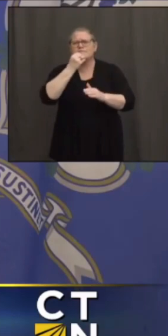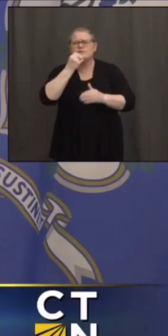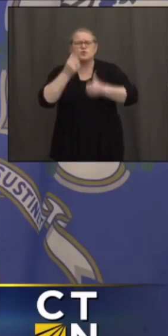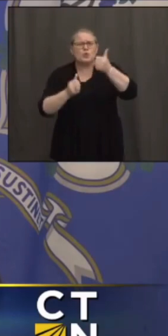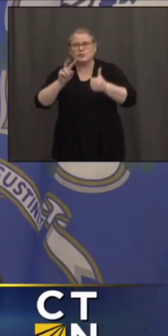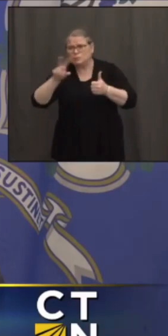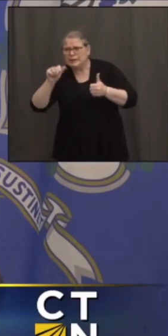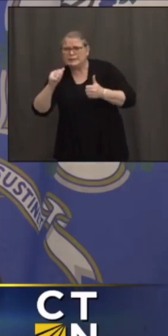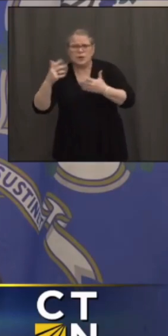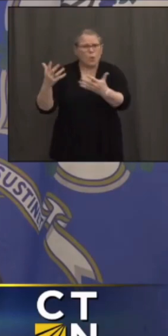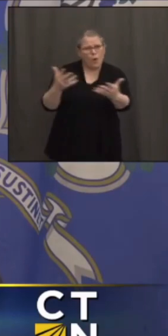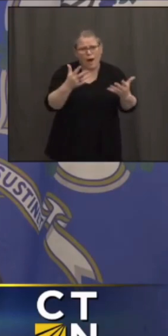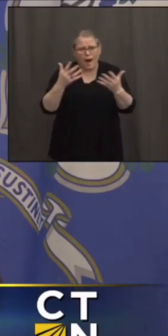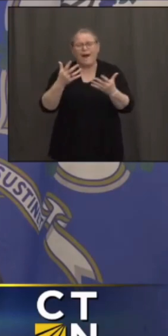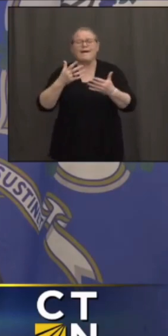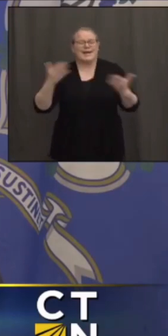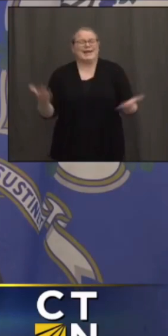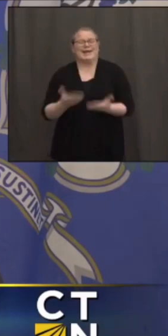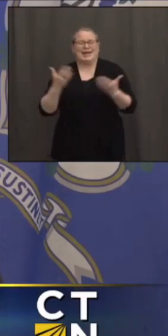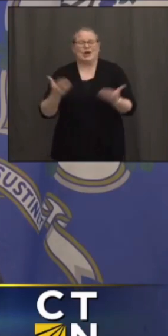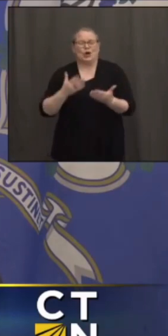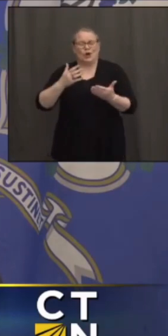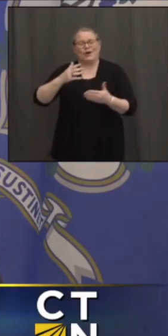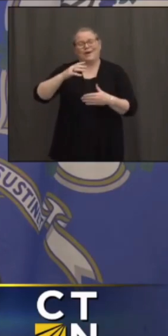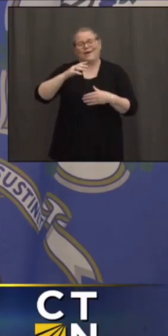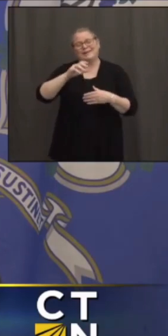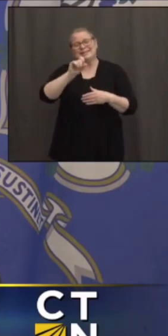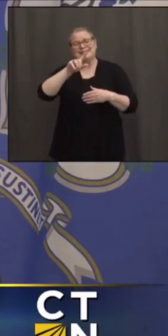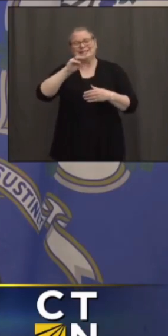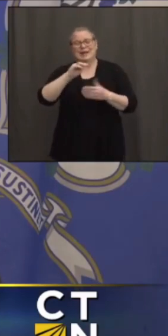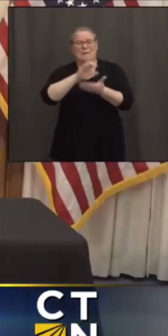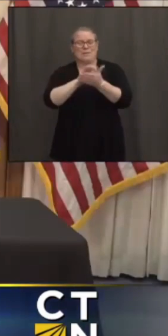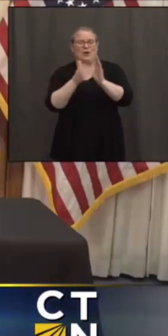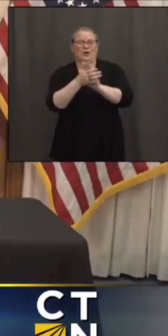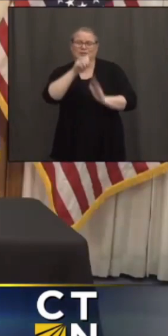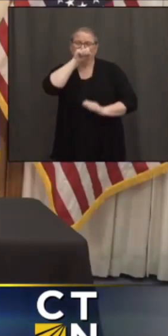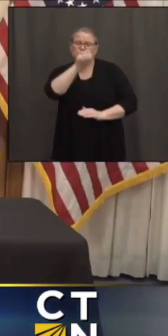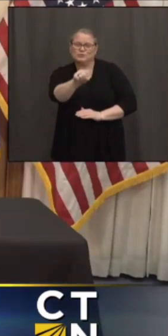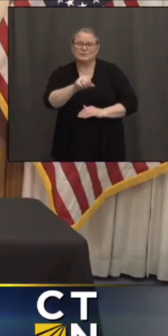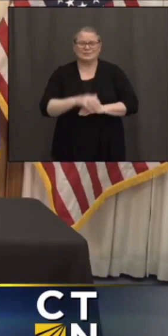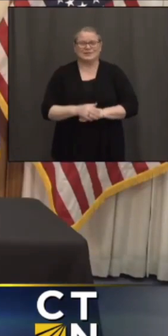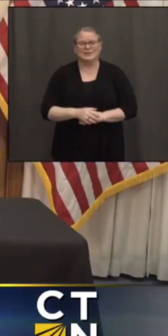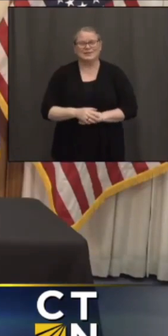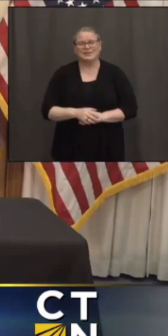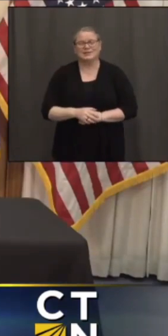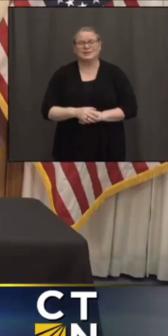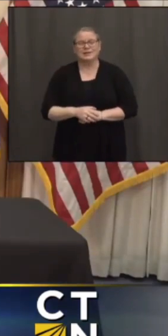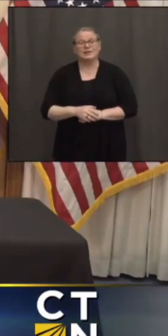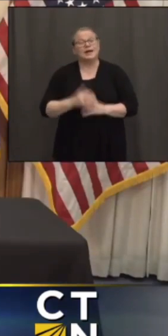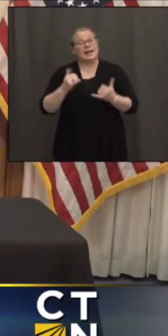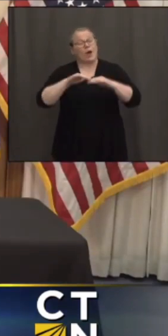Goats. No goats, no glory. All right, let's take your questions. NBC Connecticut.